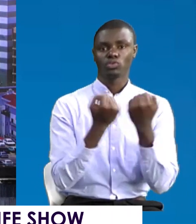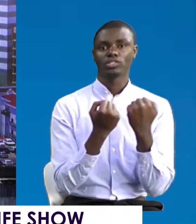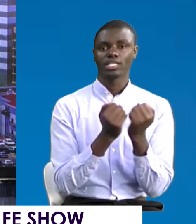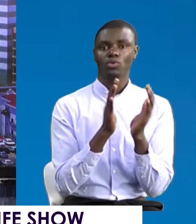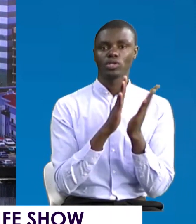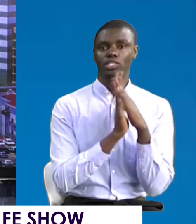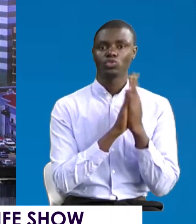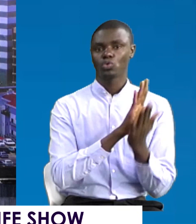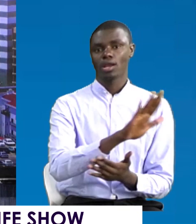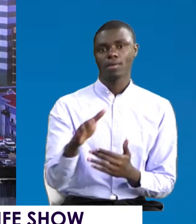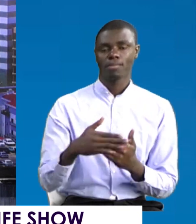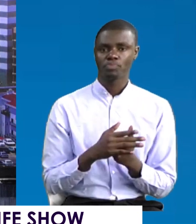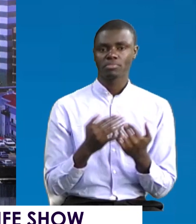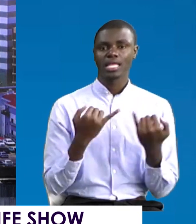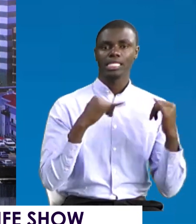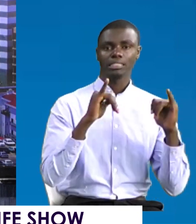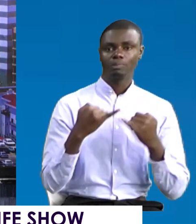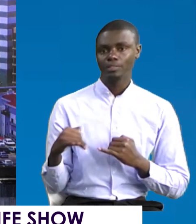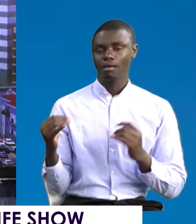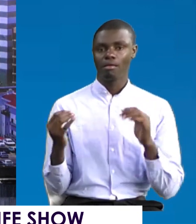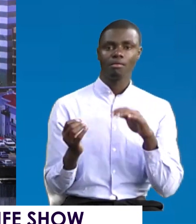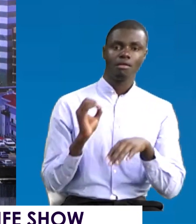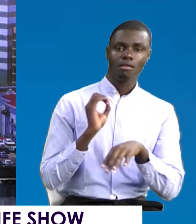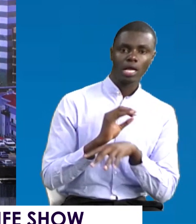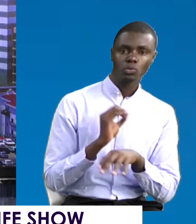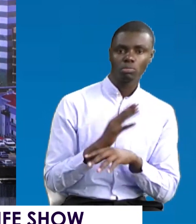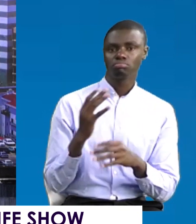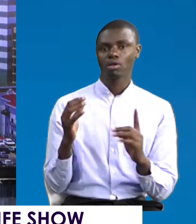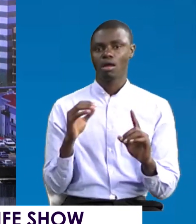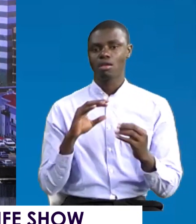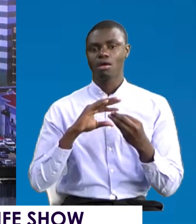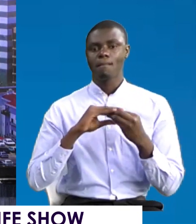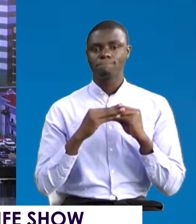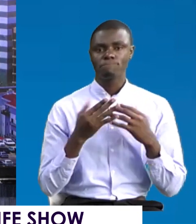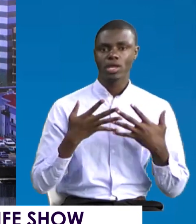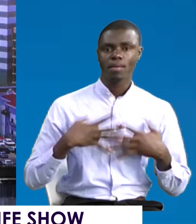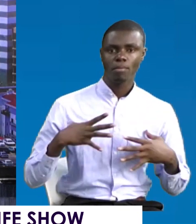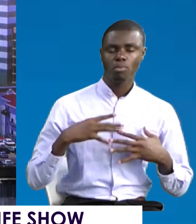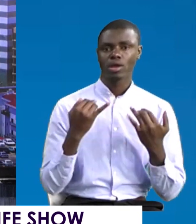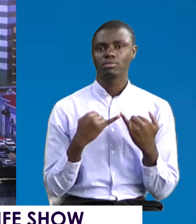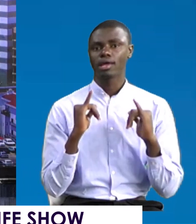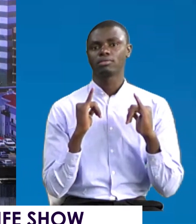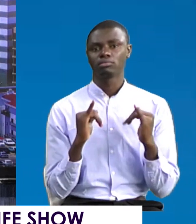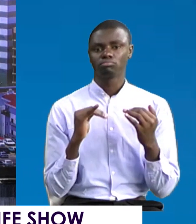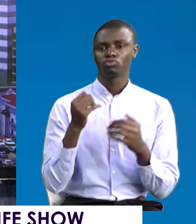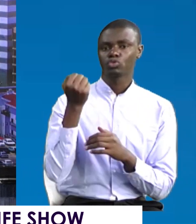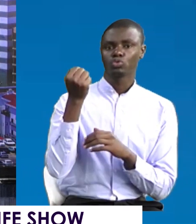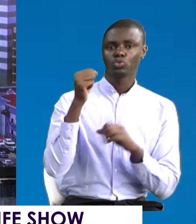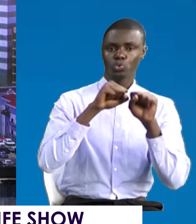with your story and try to counsel and try to mend people and try to,